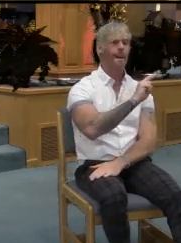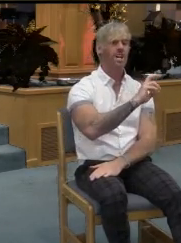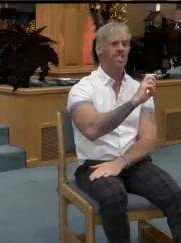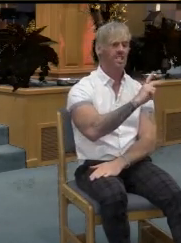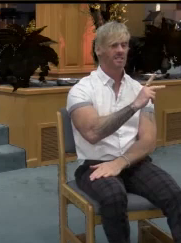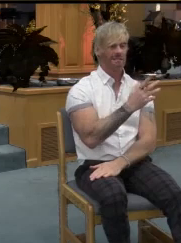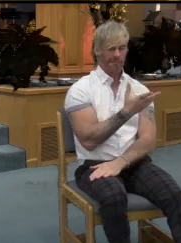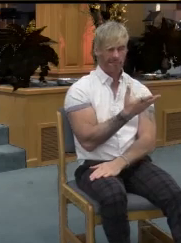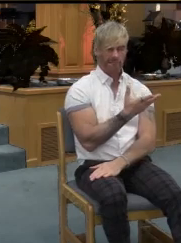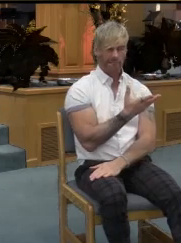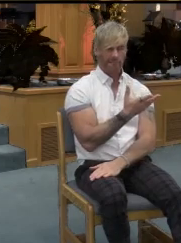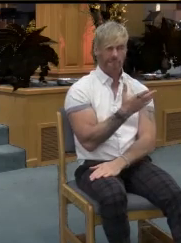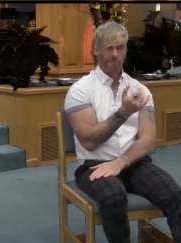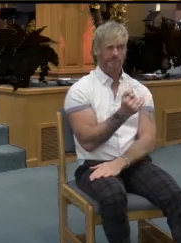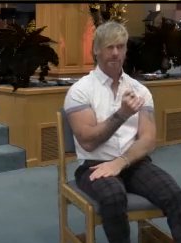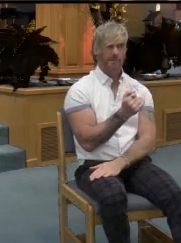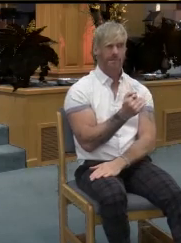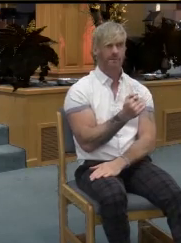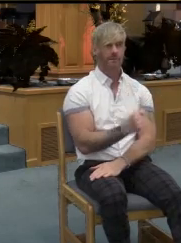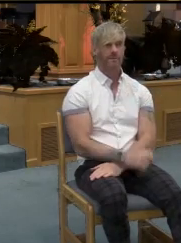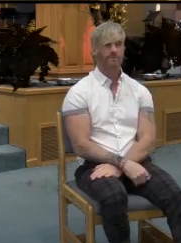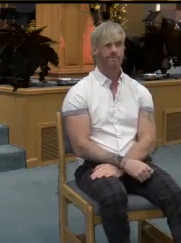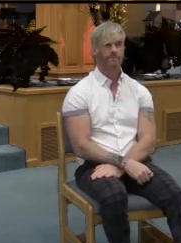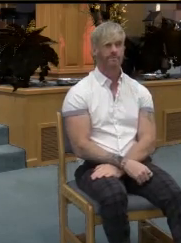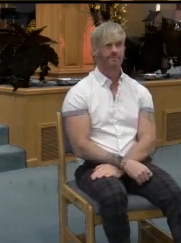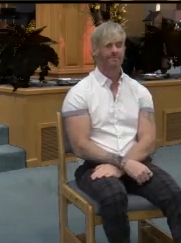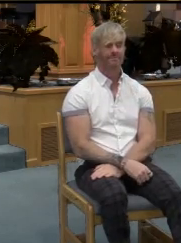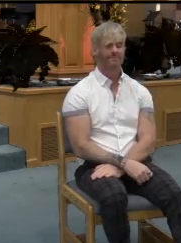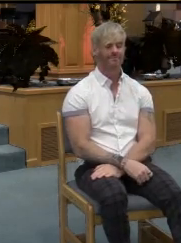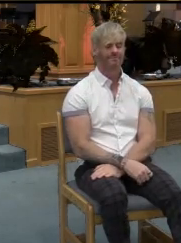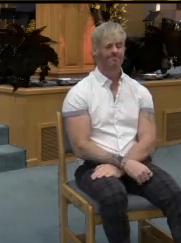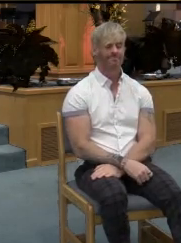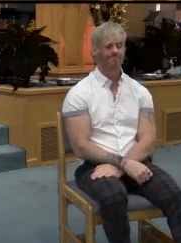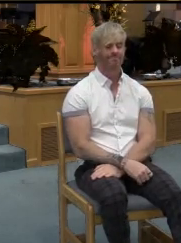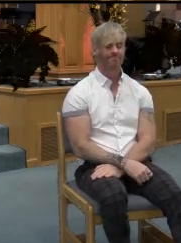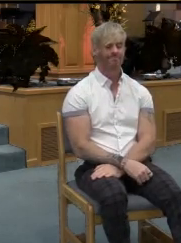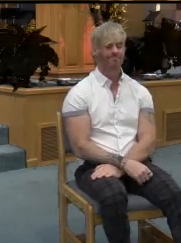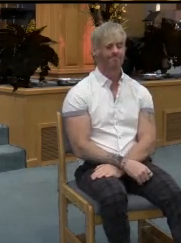I guess that's probably the two extremes, right? Monk to Musk.